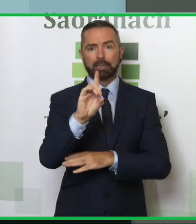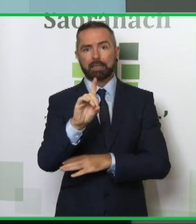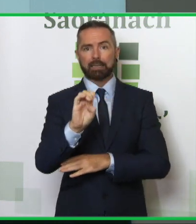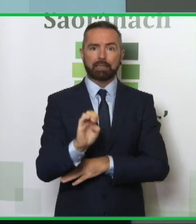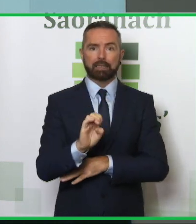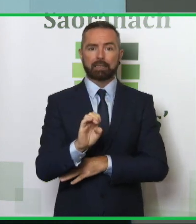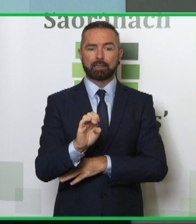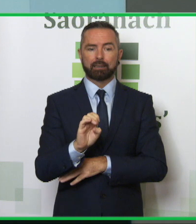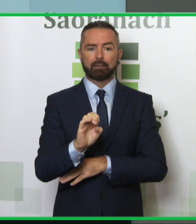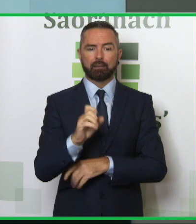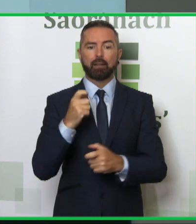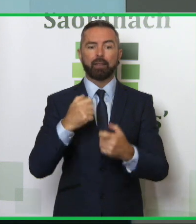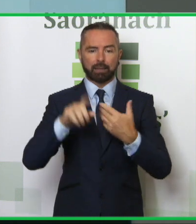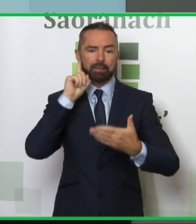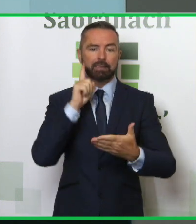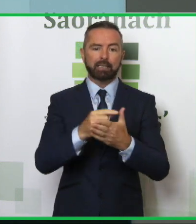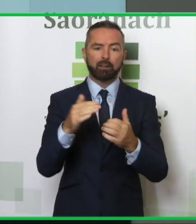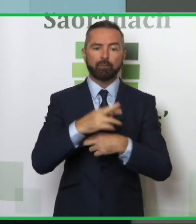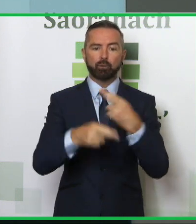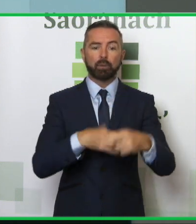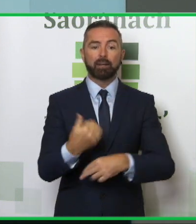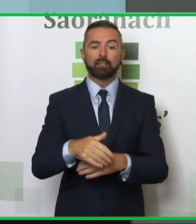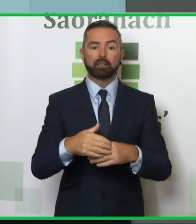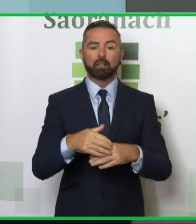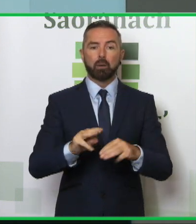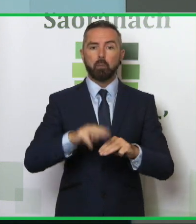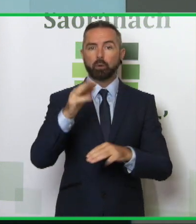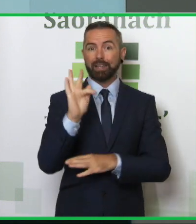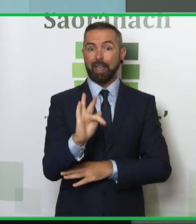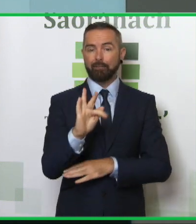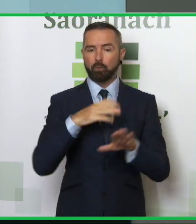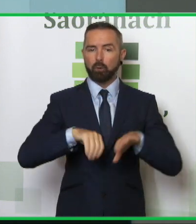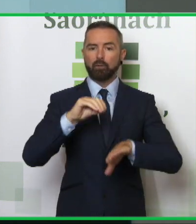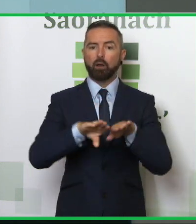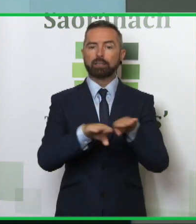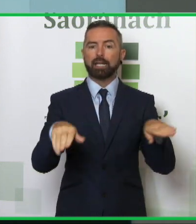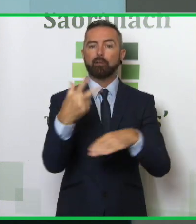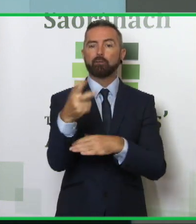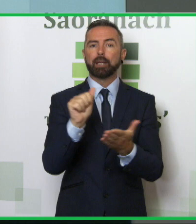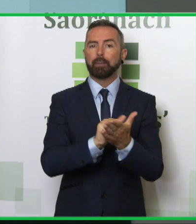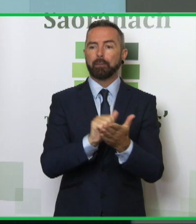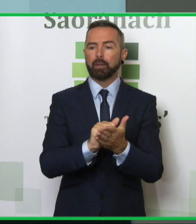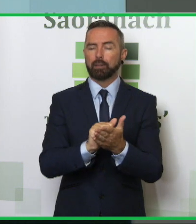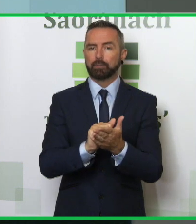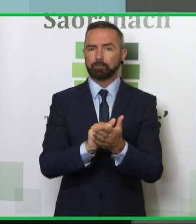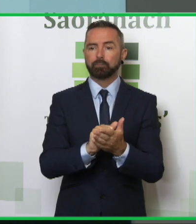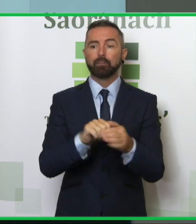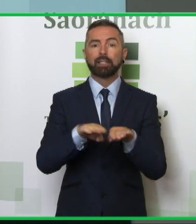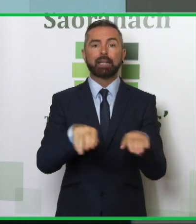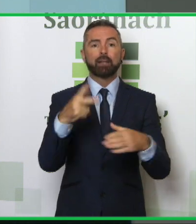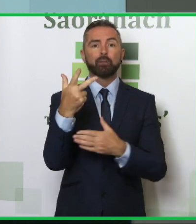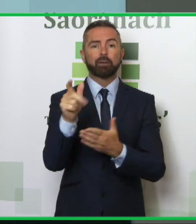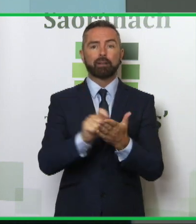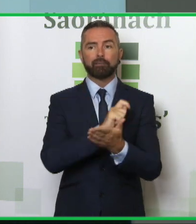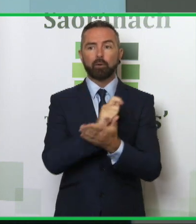E, that is the decision of the room. If there's an overall majority for F, we move to stage 3 balloting paper, stage 3 voting.